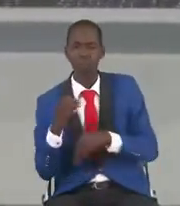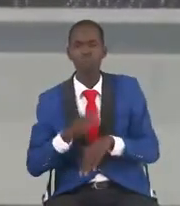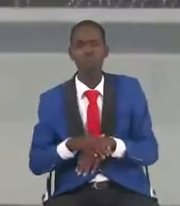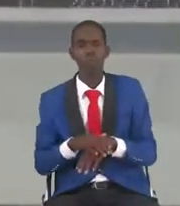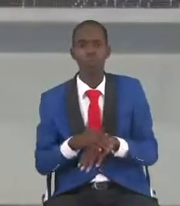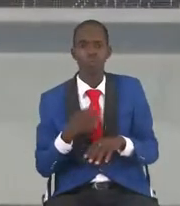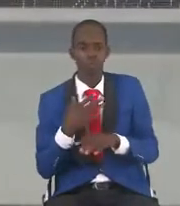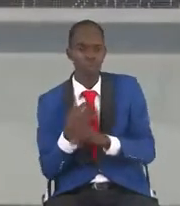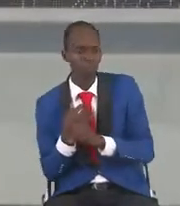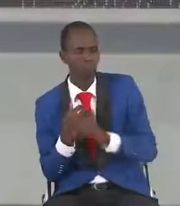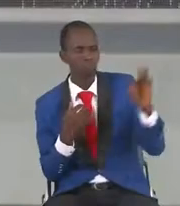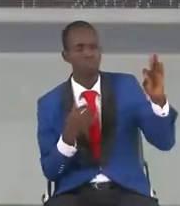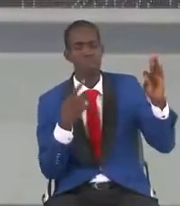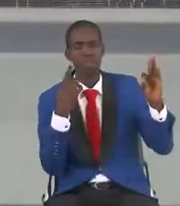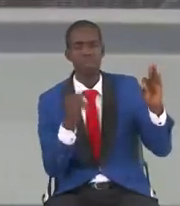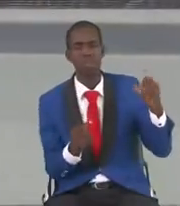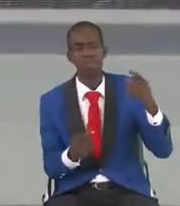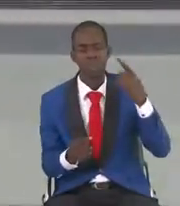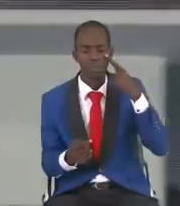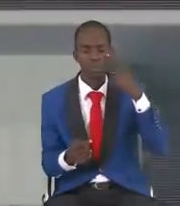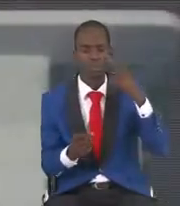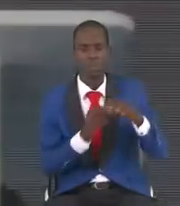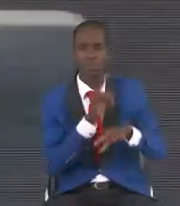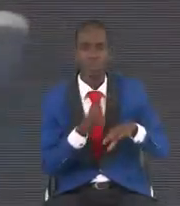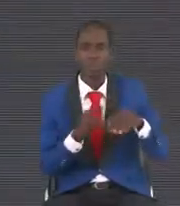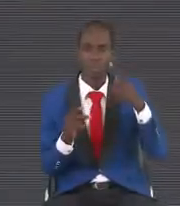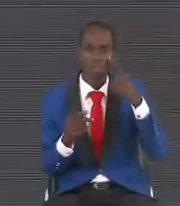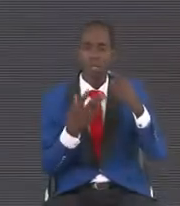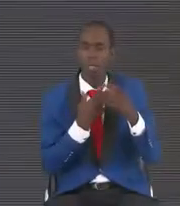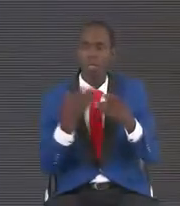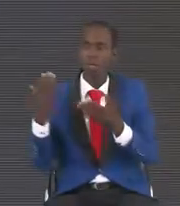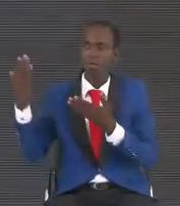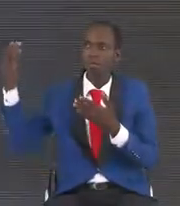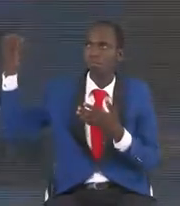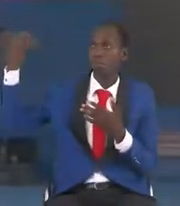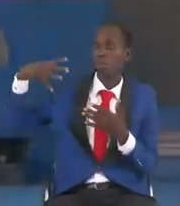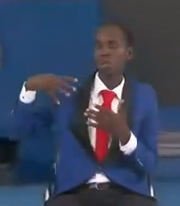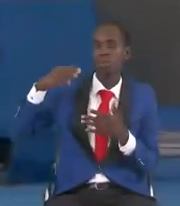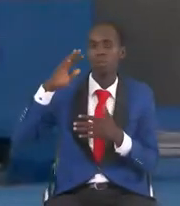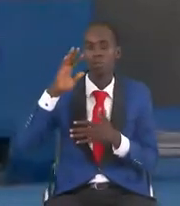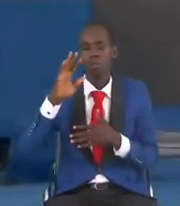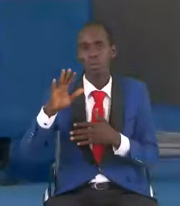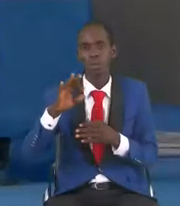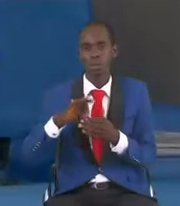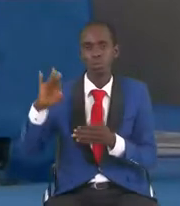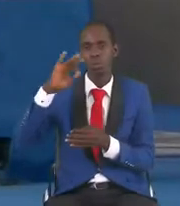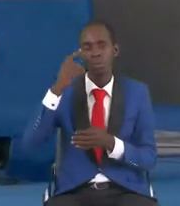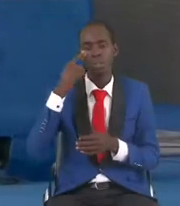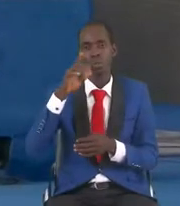the physical natural eyes and switch on your spiritual eyes. You will see